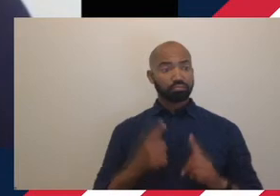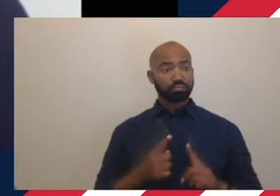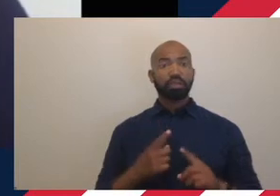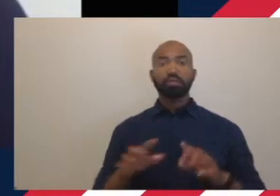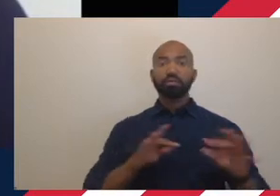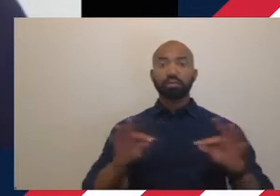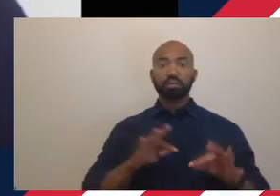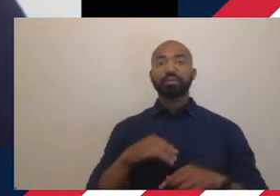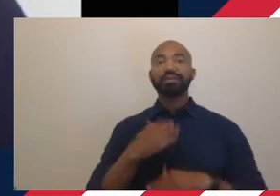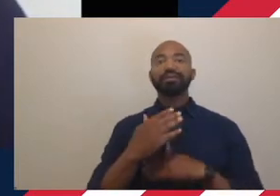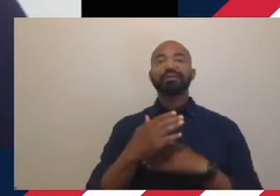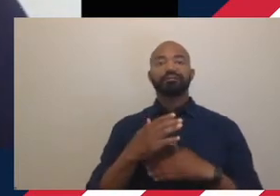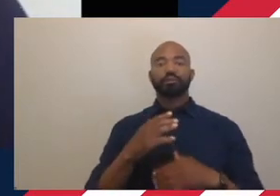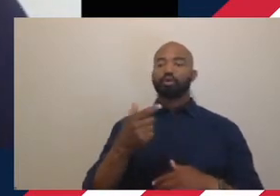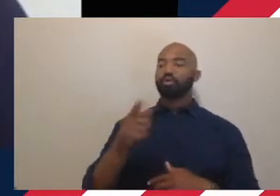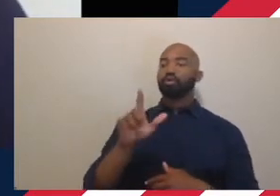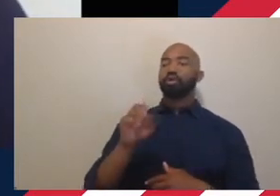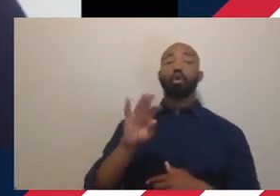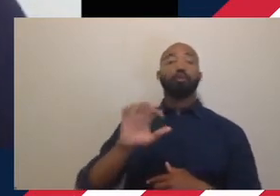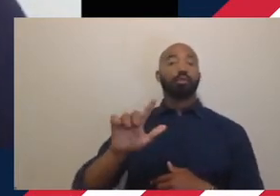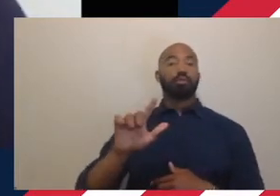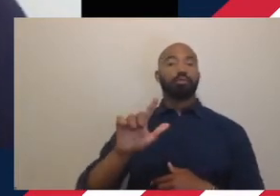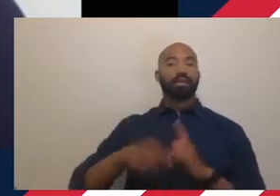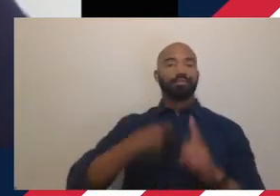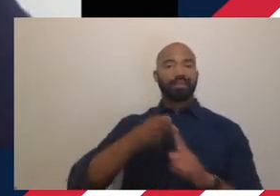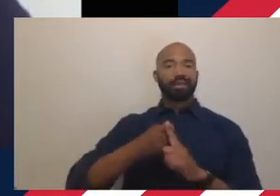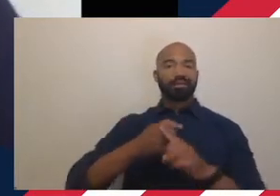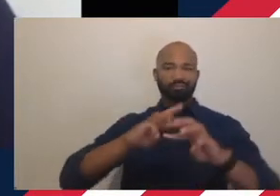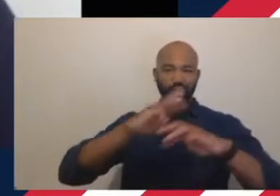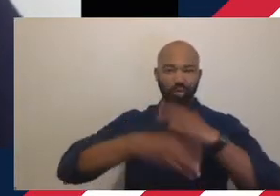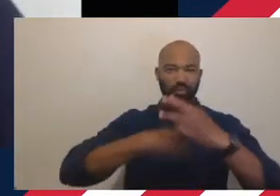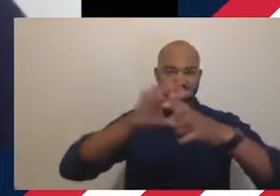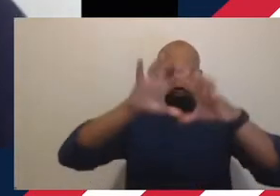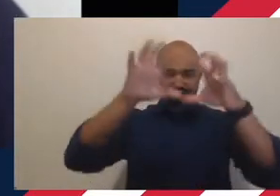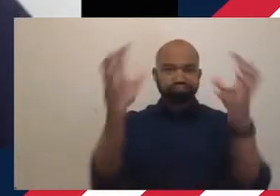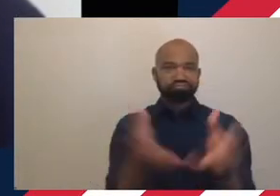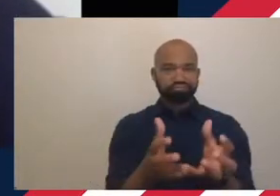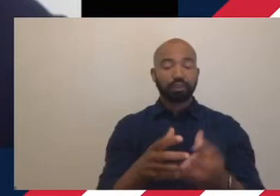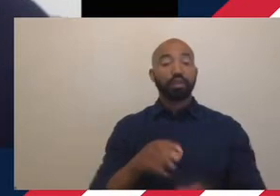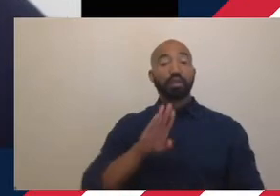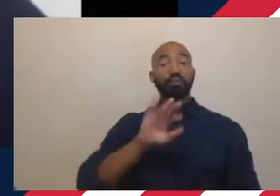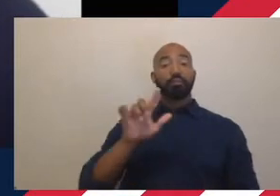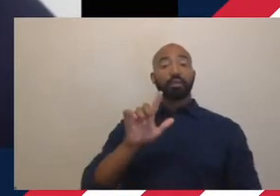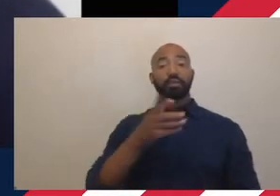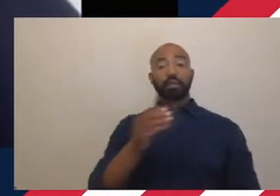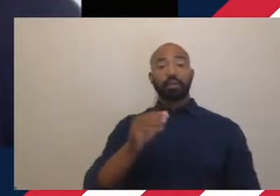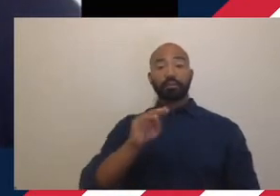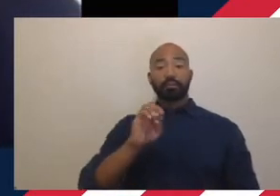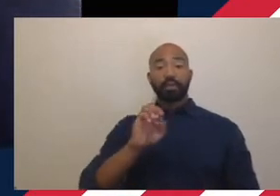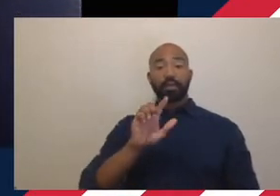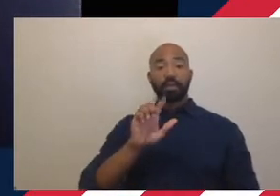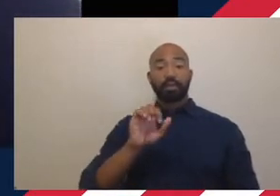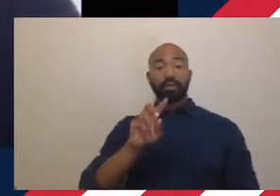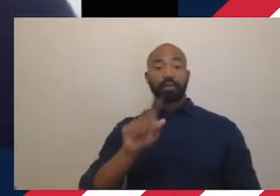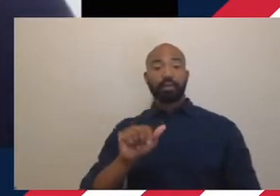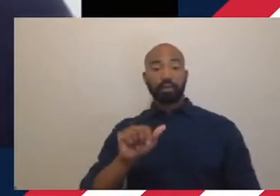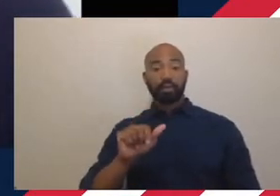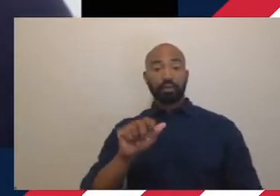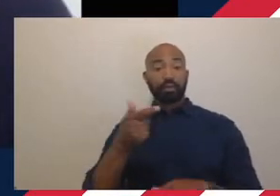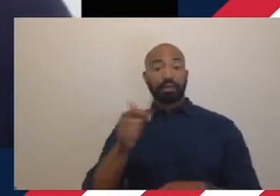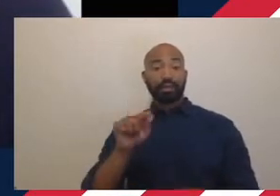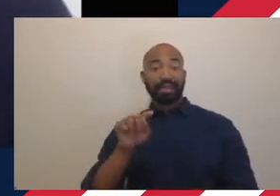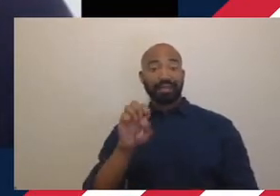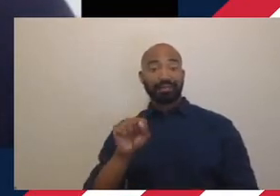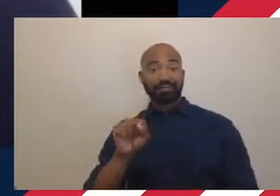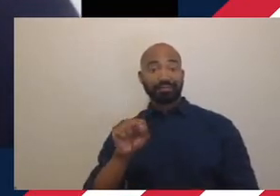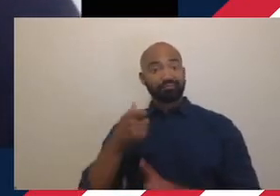that we're seeing. Before working at the Bill and Melinda Gates Foundation, I was over at USAID as Assistant Administrator